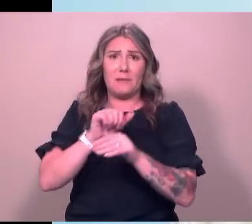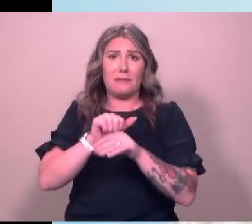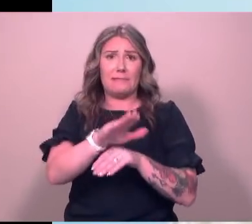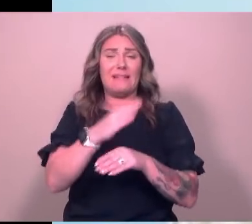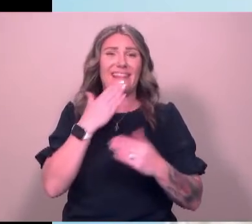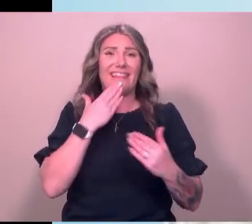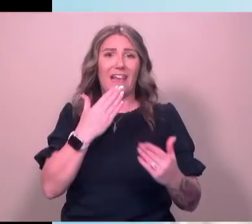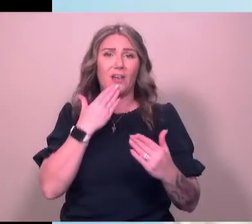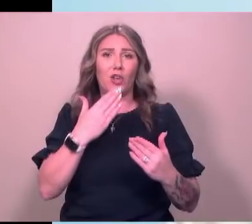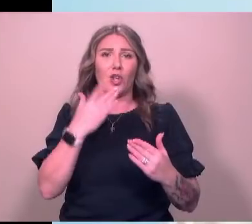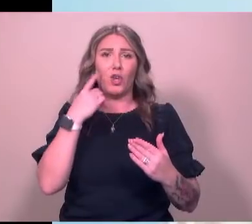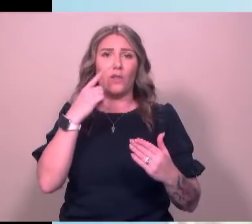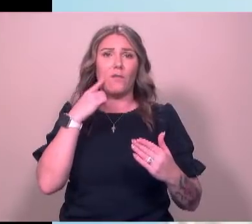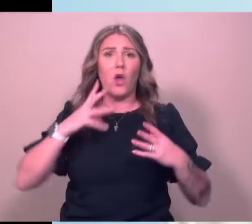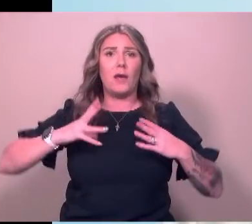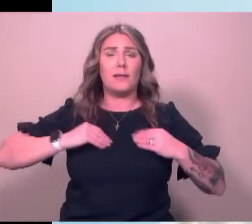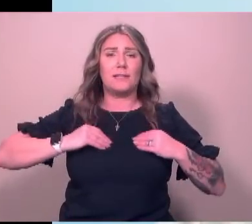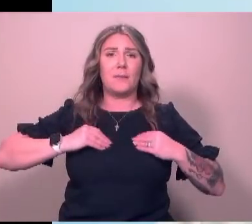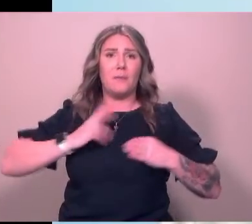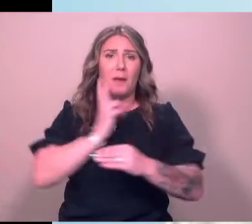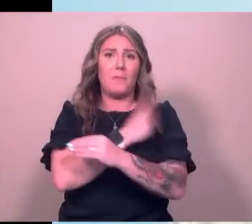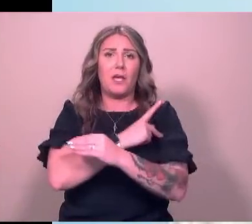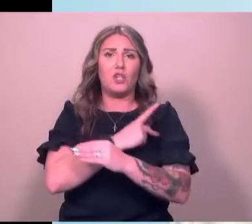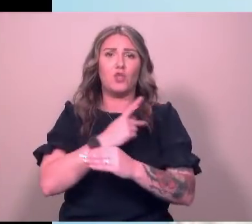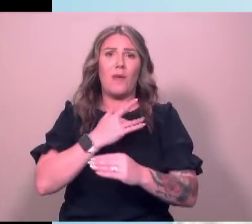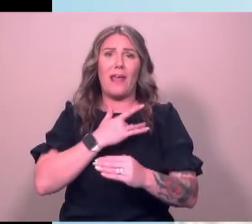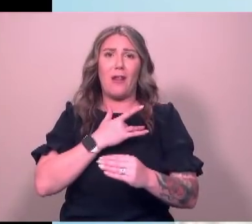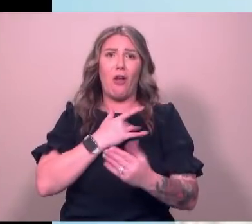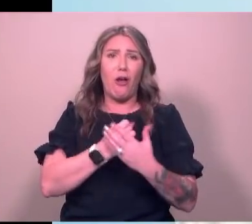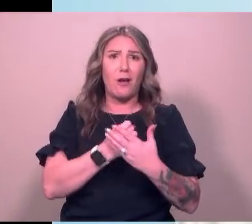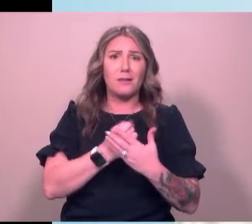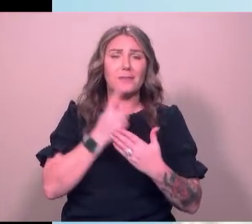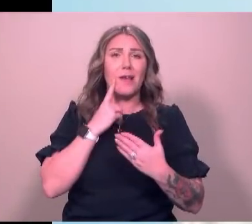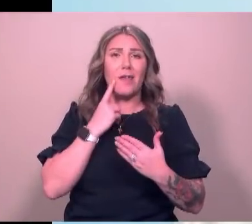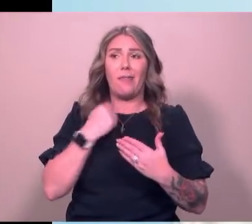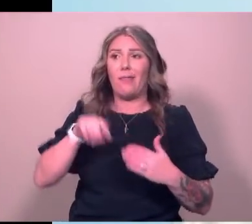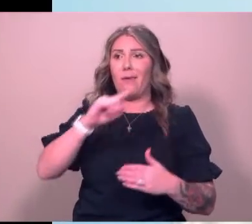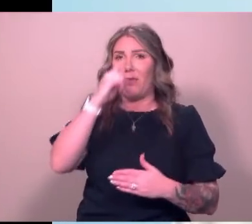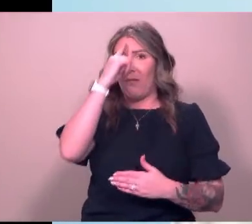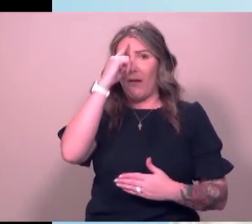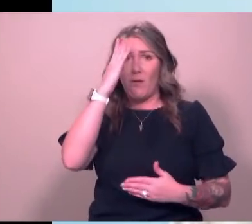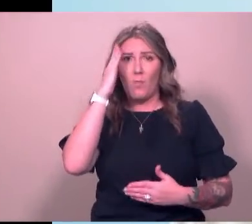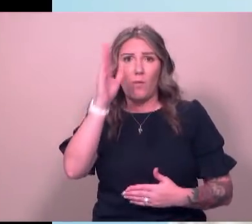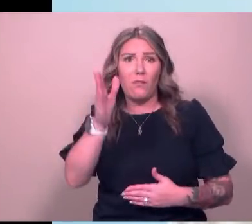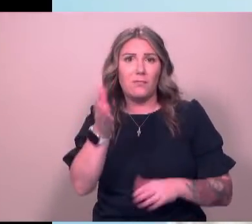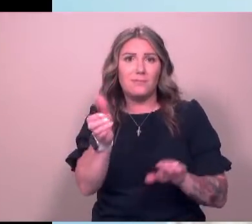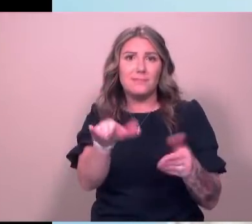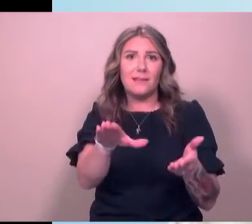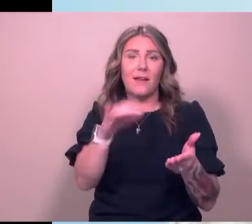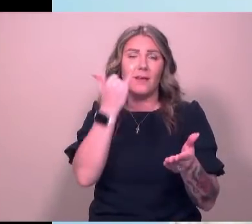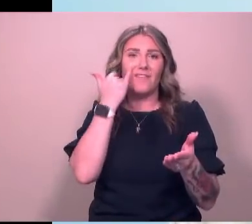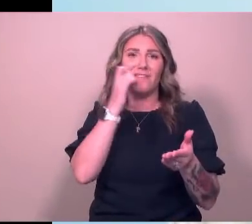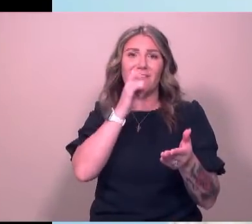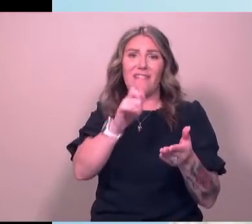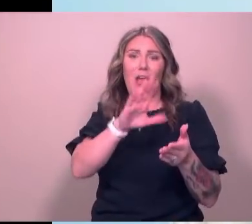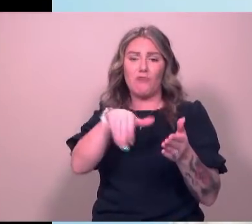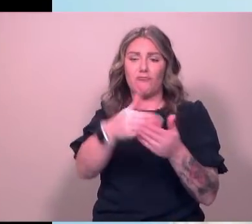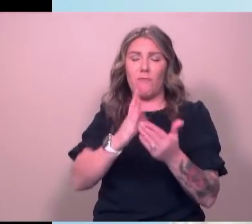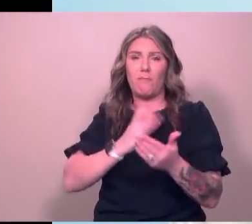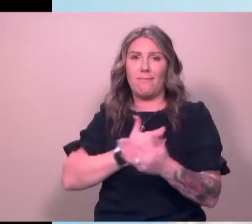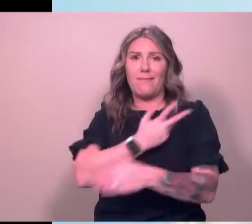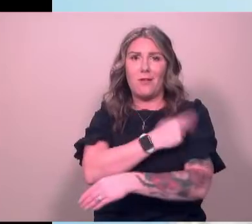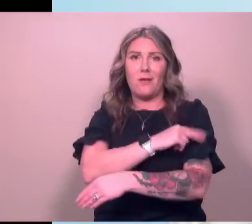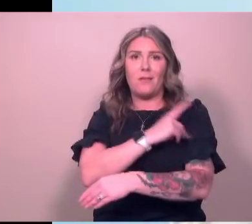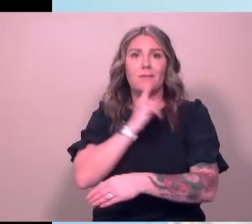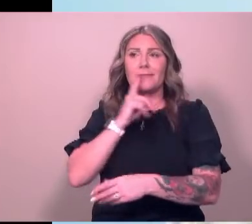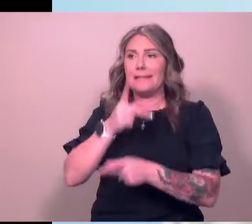thank you for accepting a patient who was having a heart attack, who they were certain was going to die if they didn't get him to our facility for the care